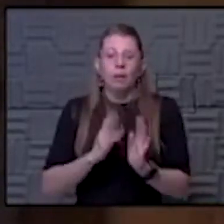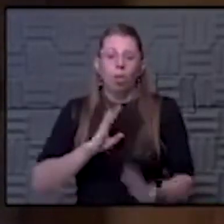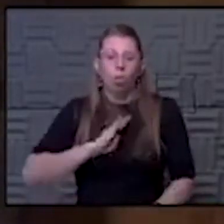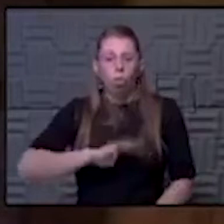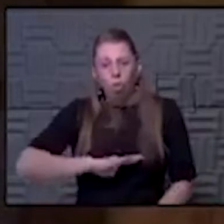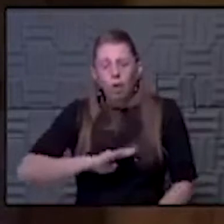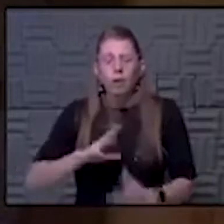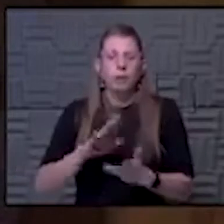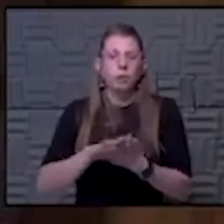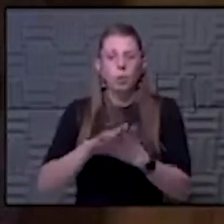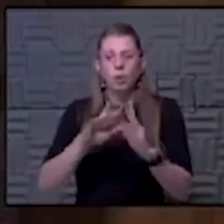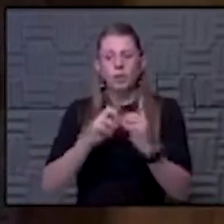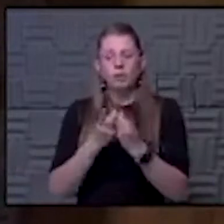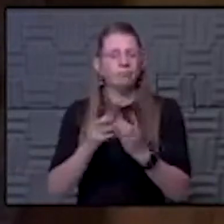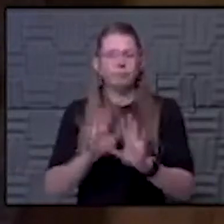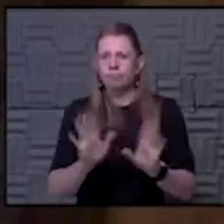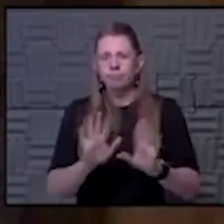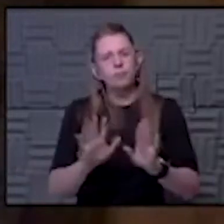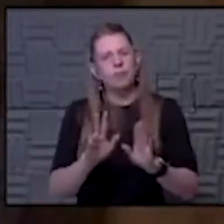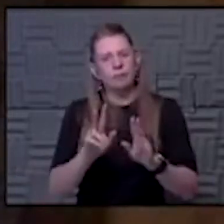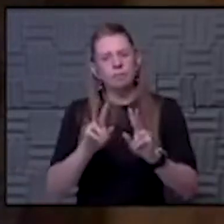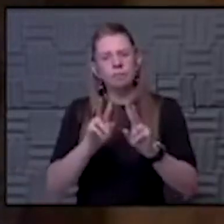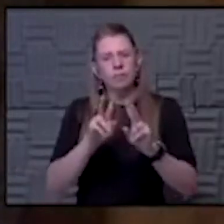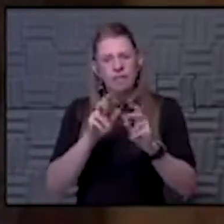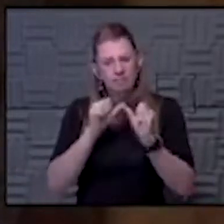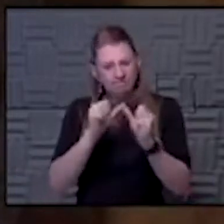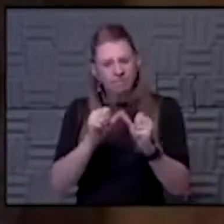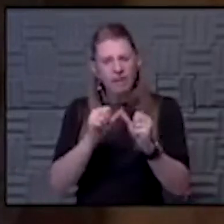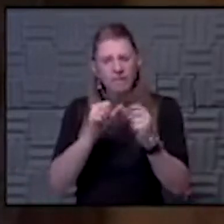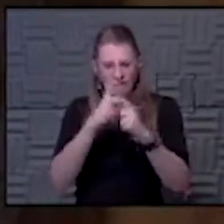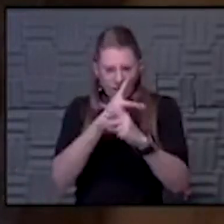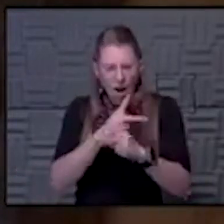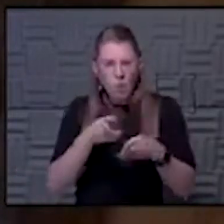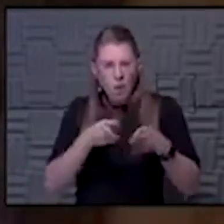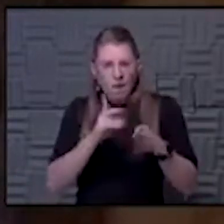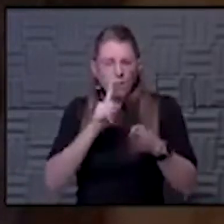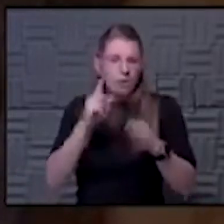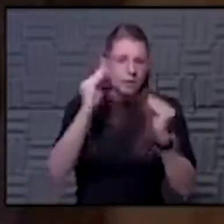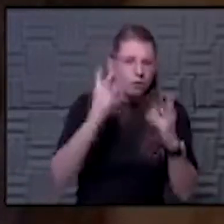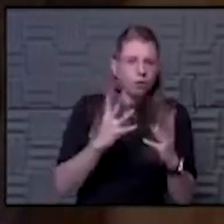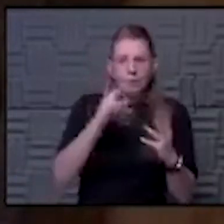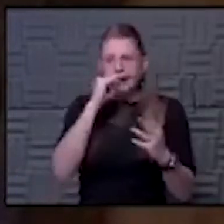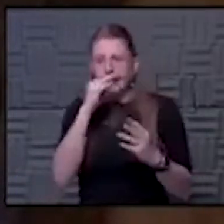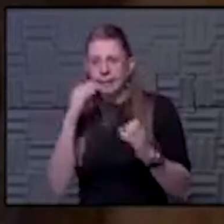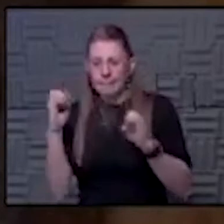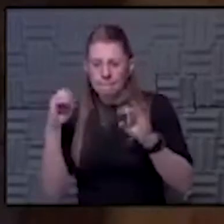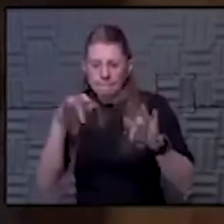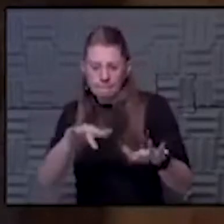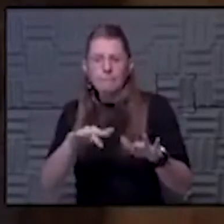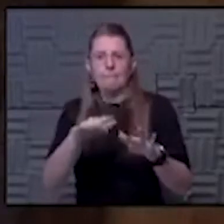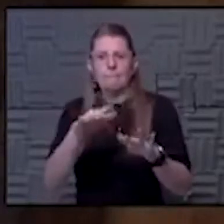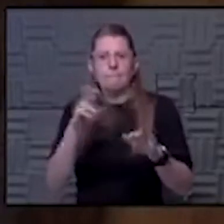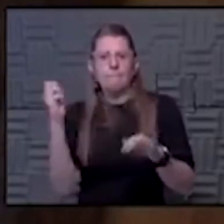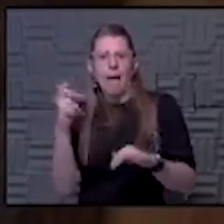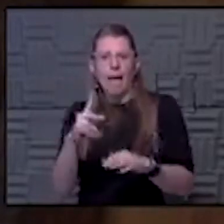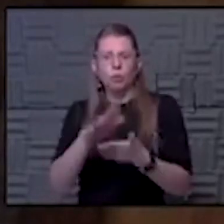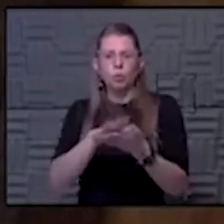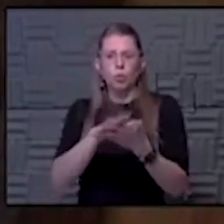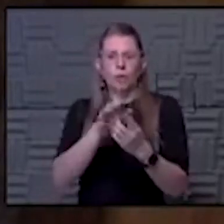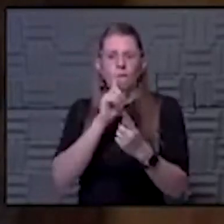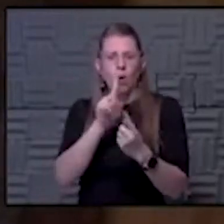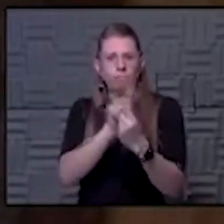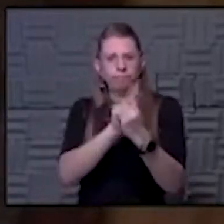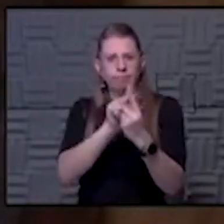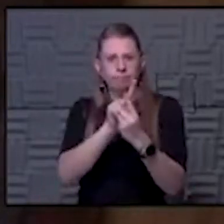districts, from figuring out ways to have kids and teachers come back into the school for in-person learning